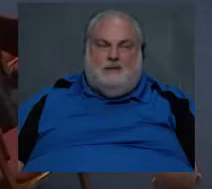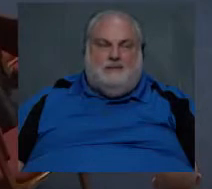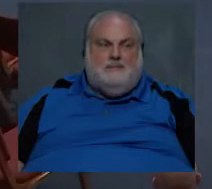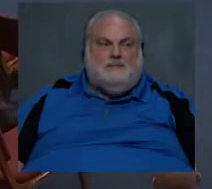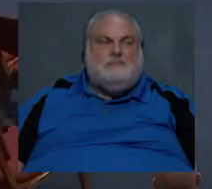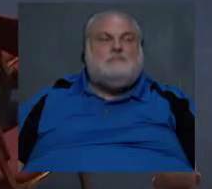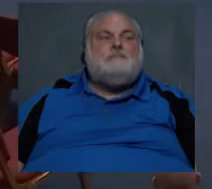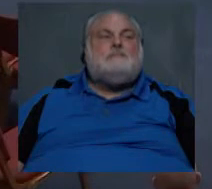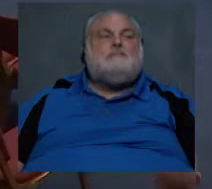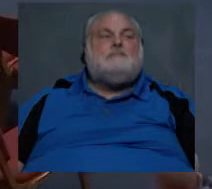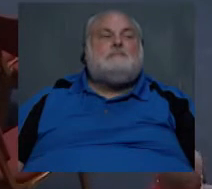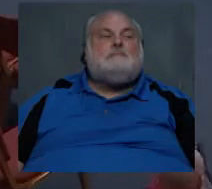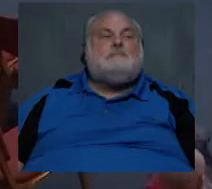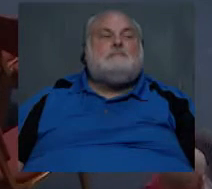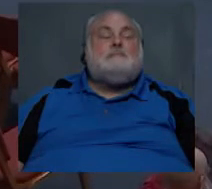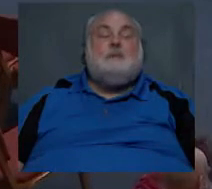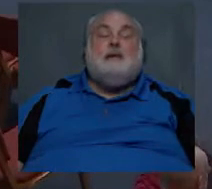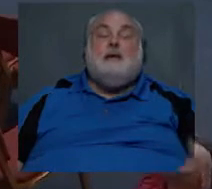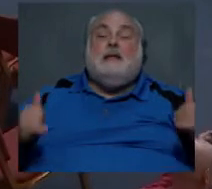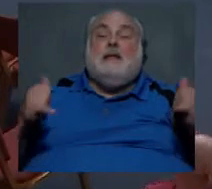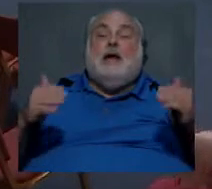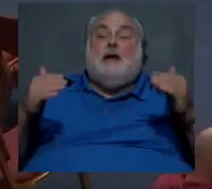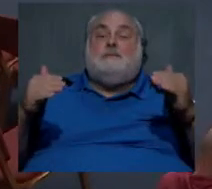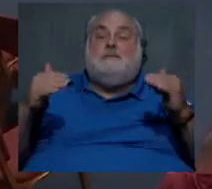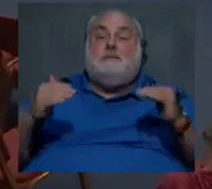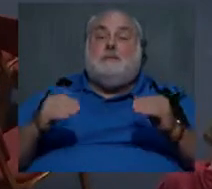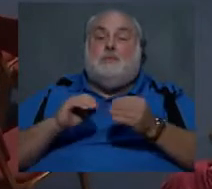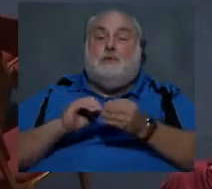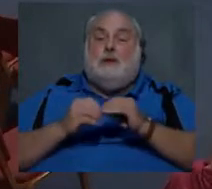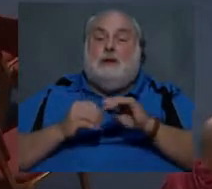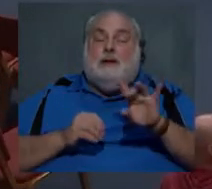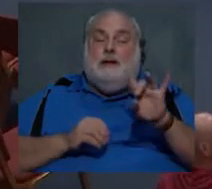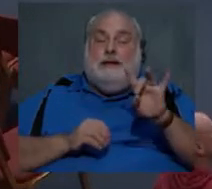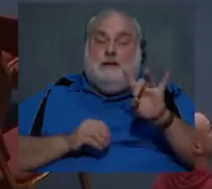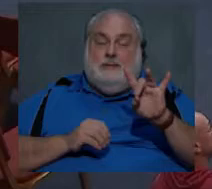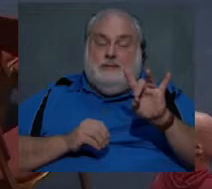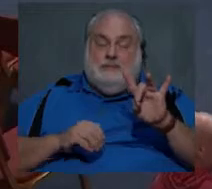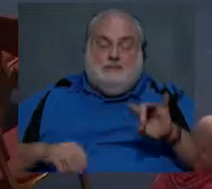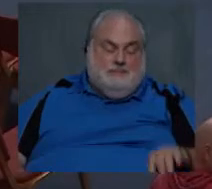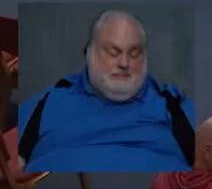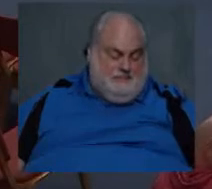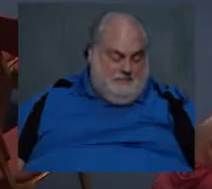Okay. We will now move on to item number 8.